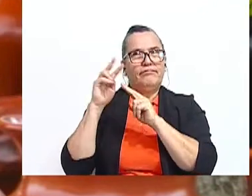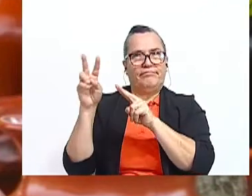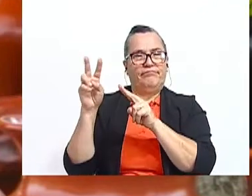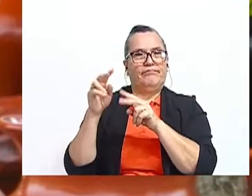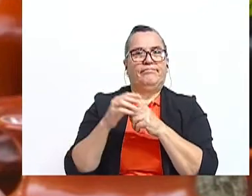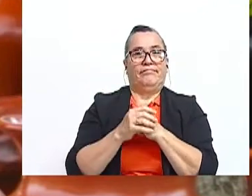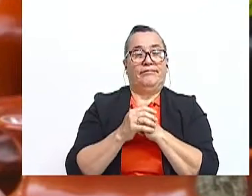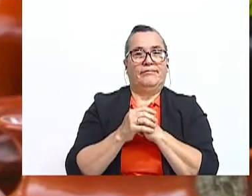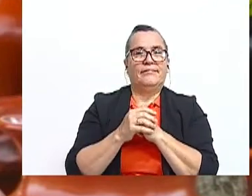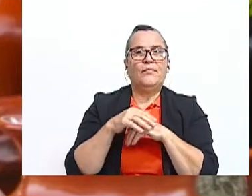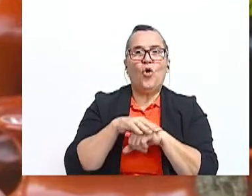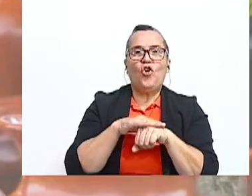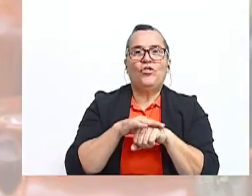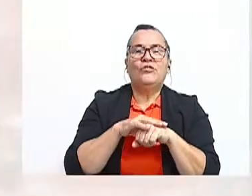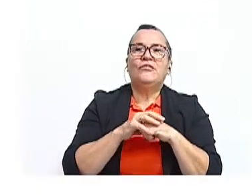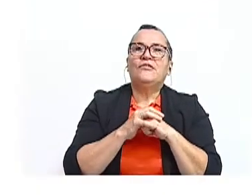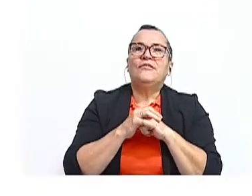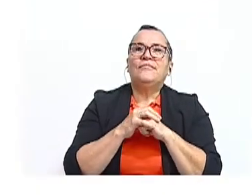too, please.